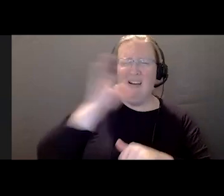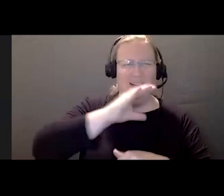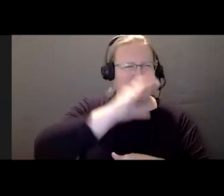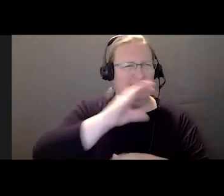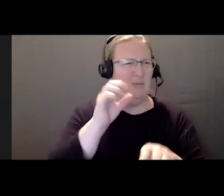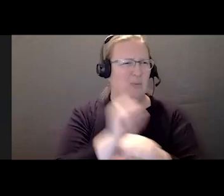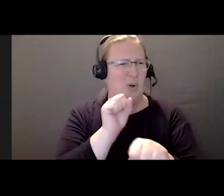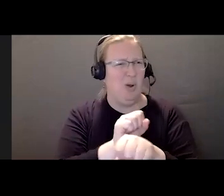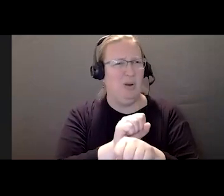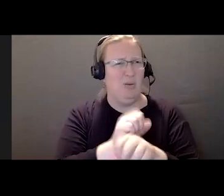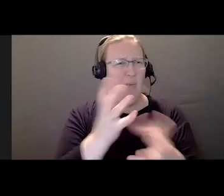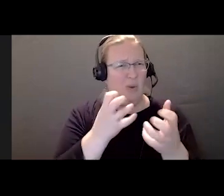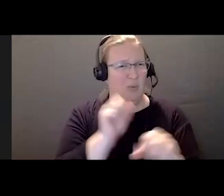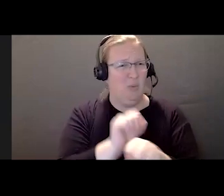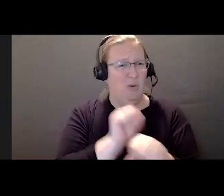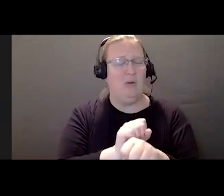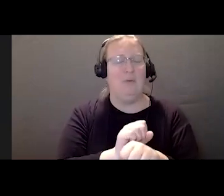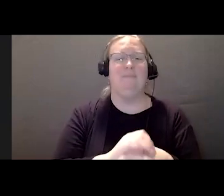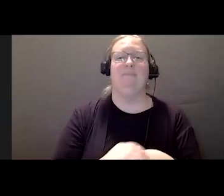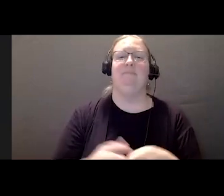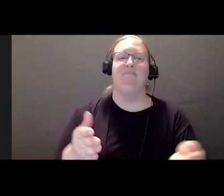Next, please.